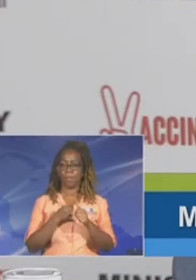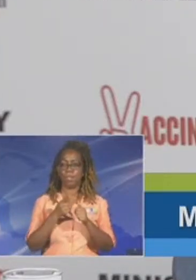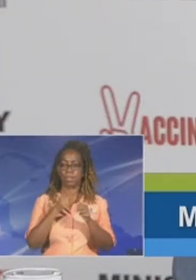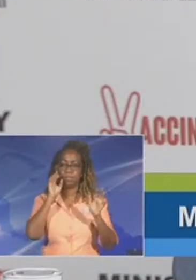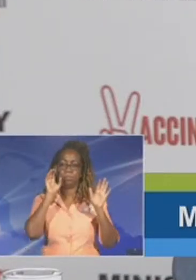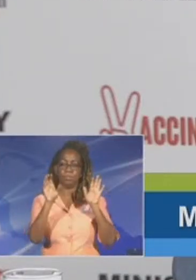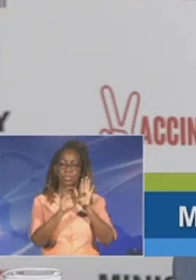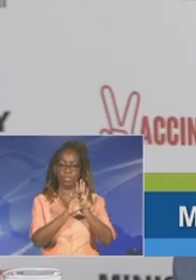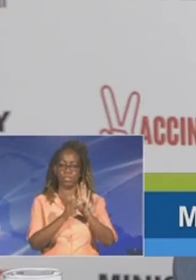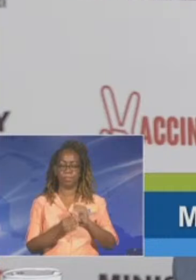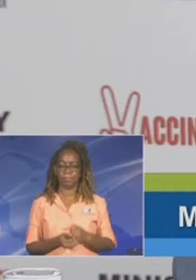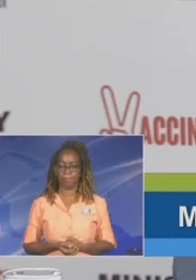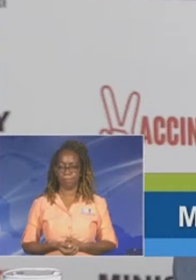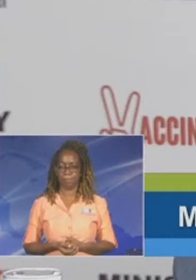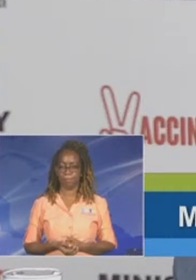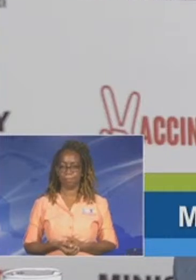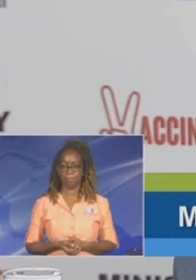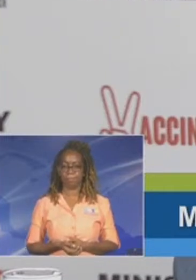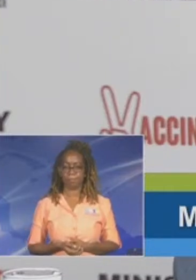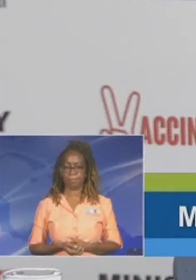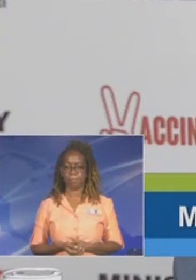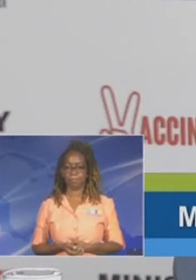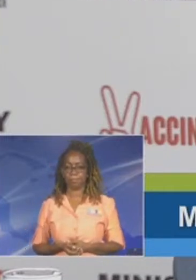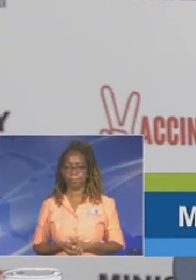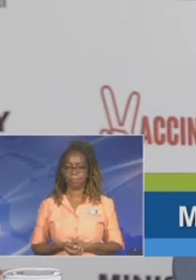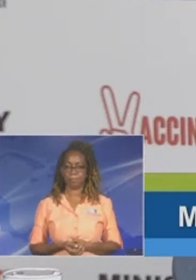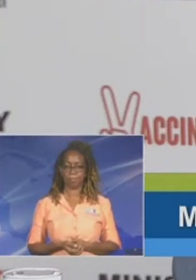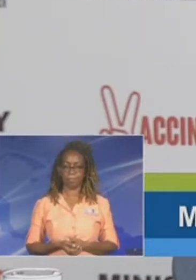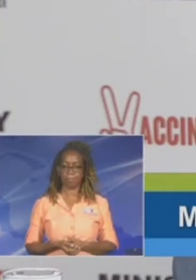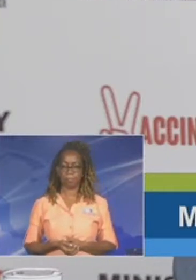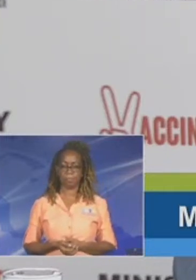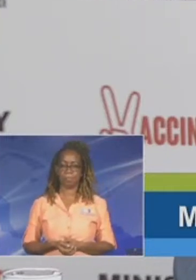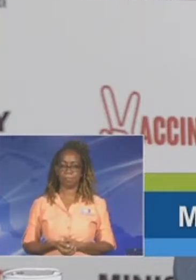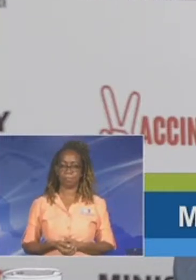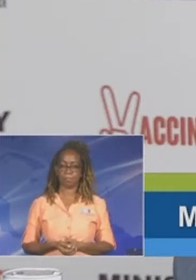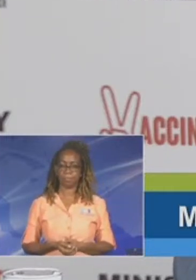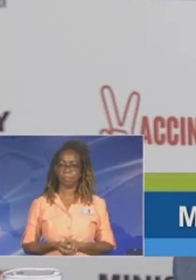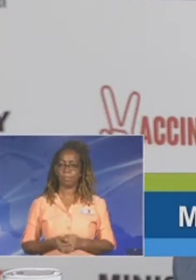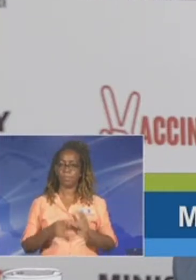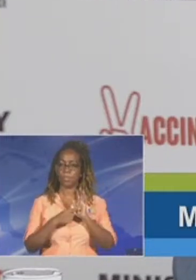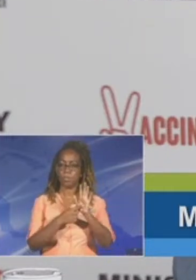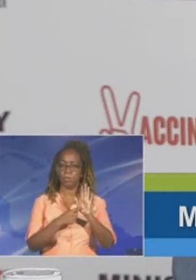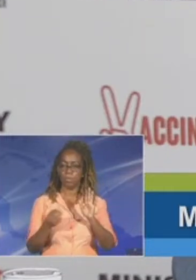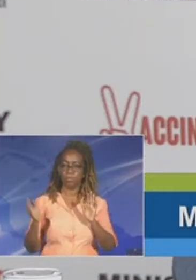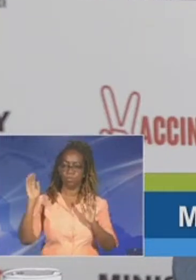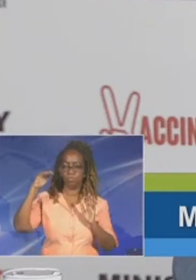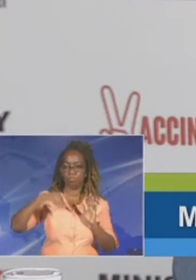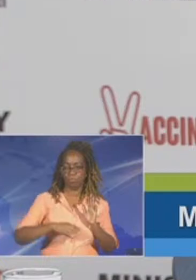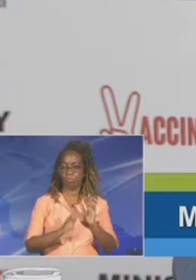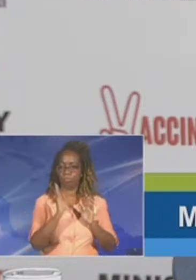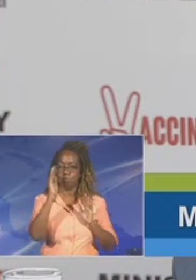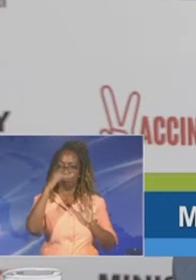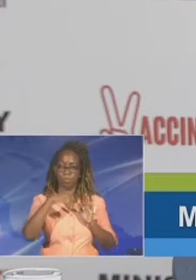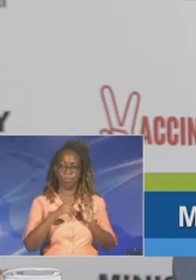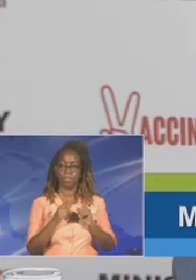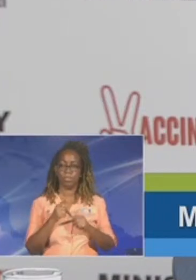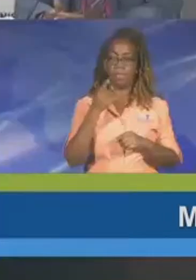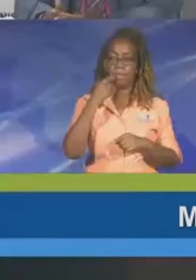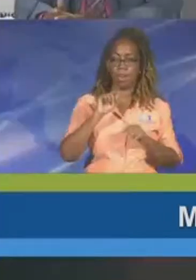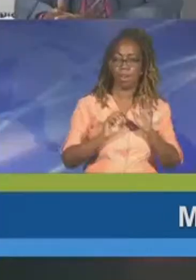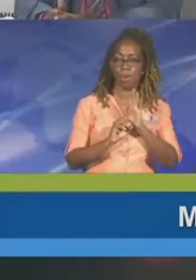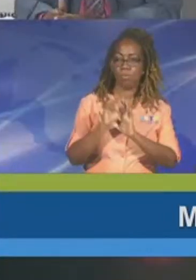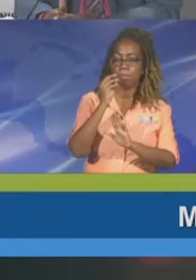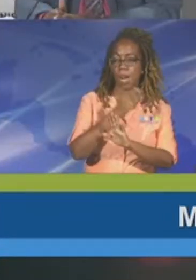slide, we will dive directly into the epidemic curve for the period up to March